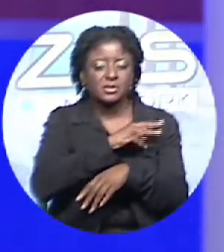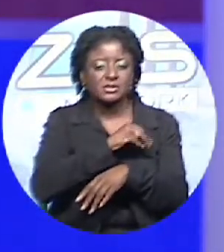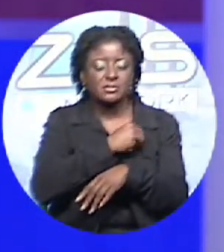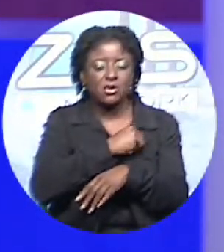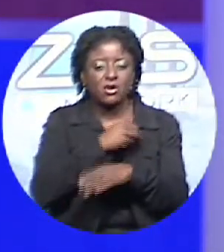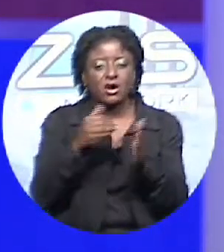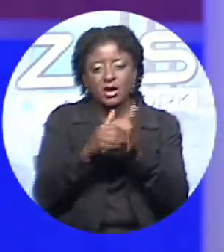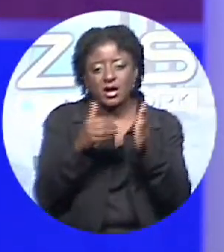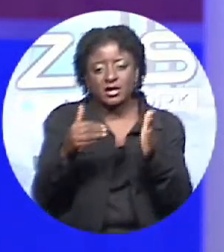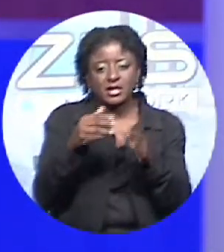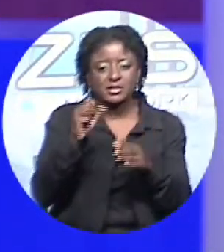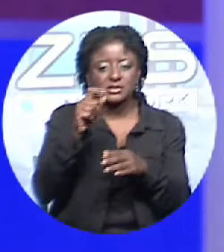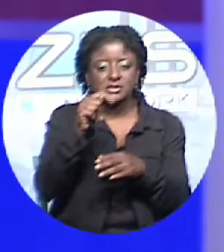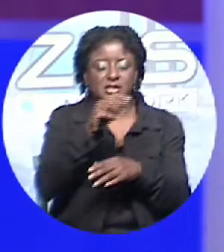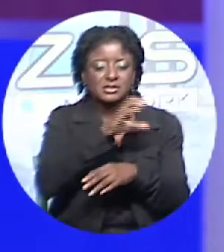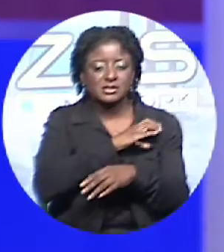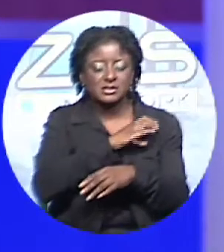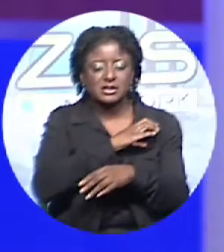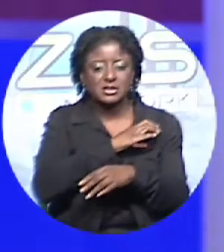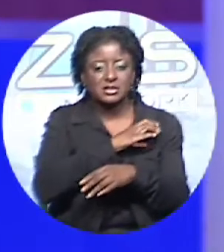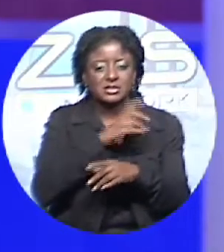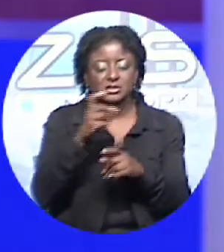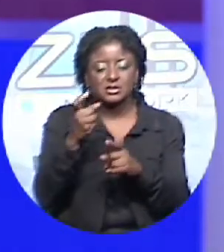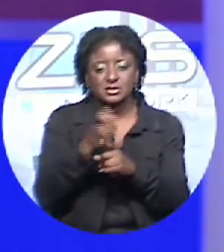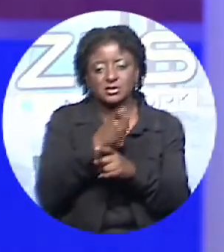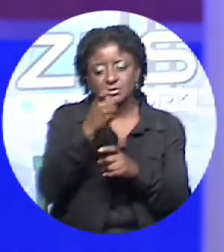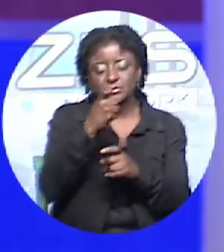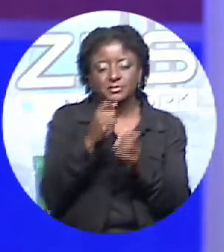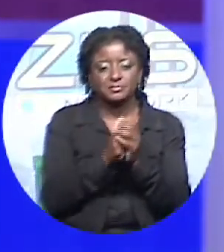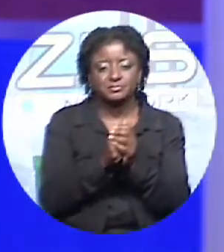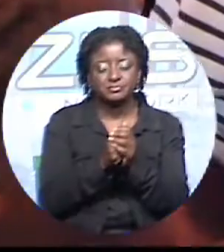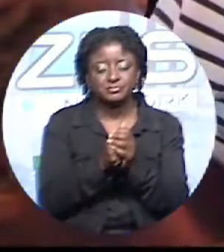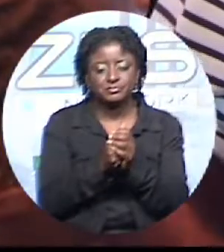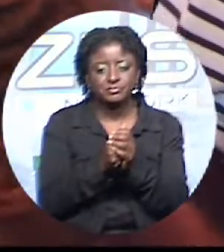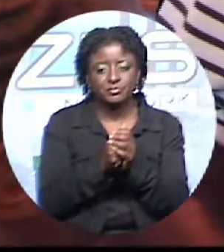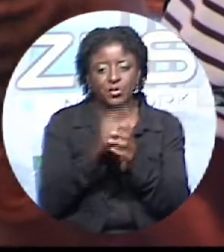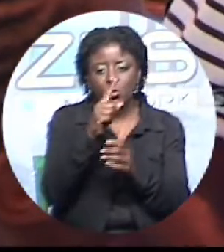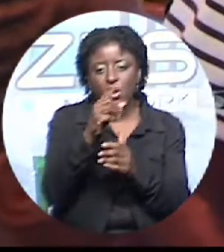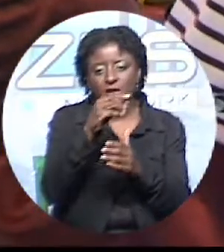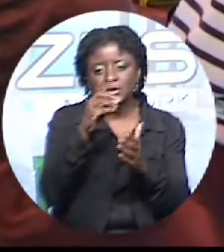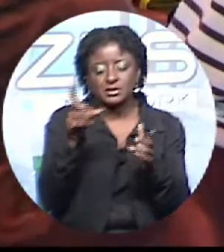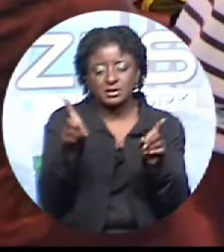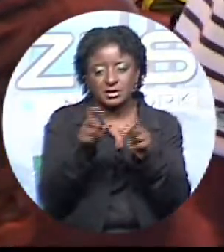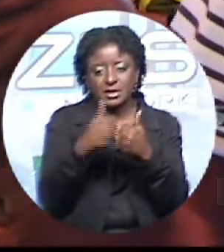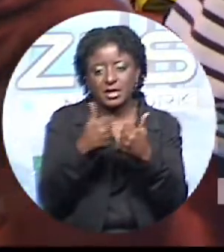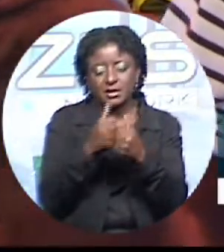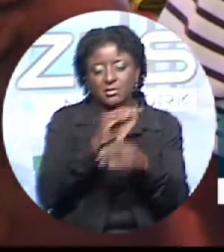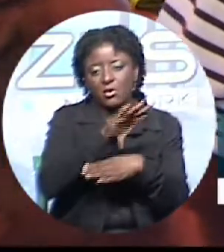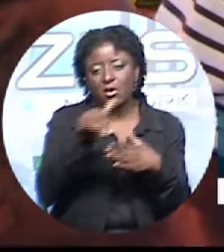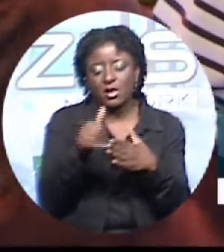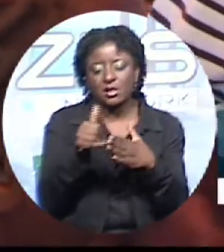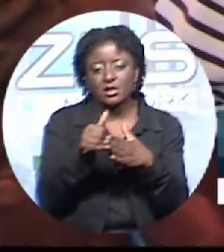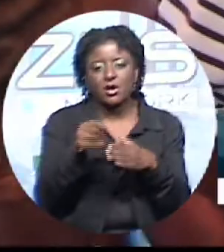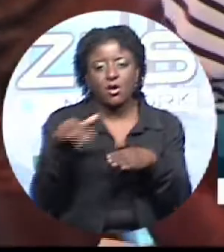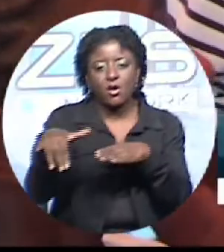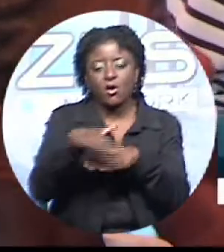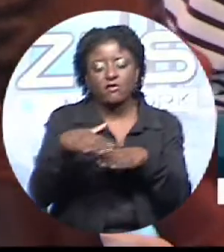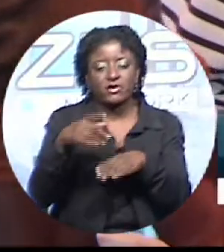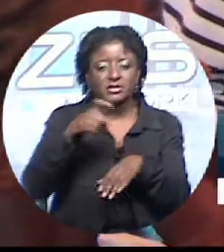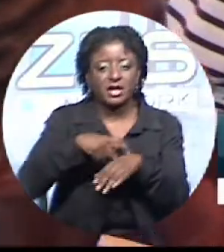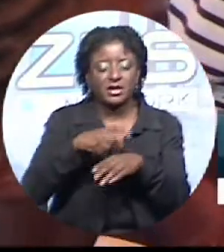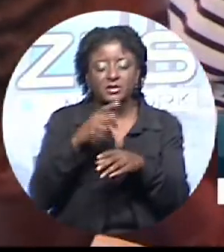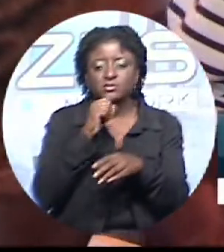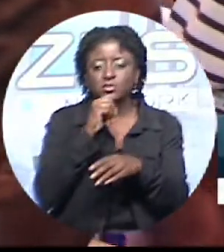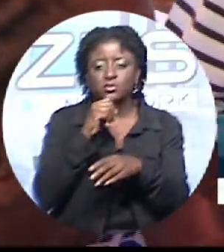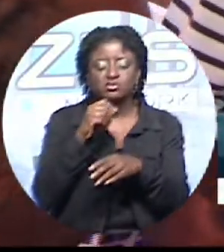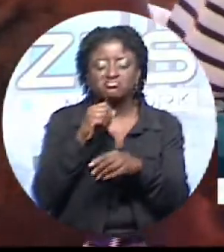Strikers 11-10 to tie the series at one game all. The overtime was nothing. I think we should have won the game. We